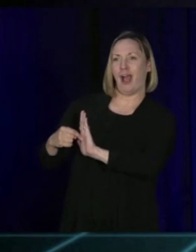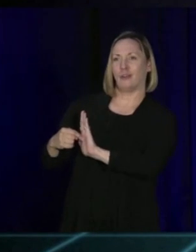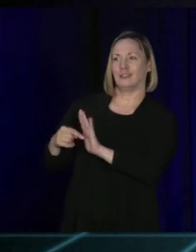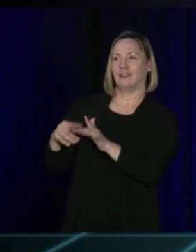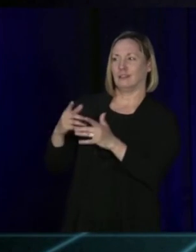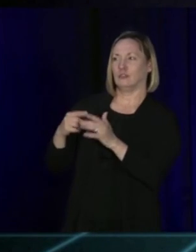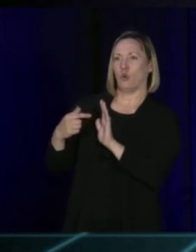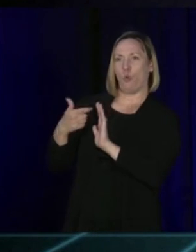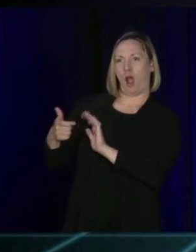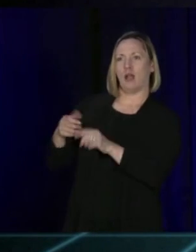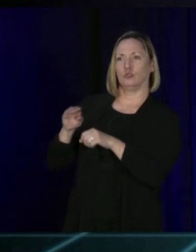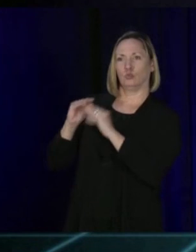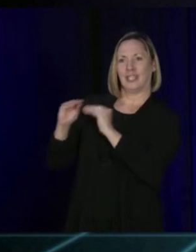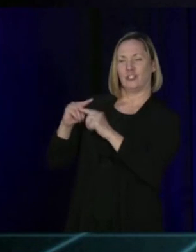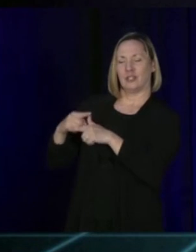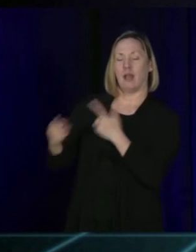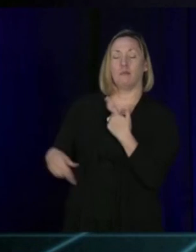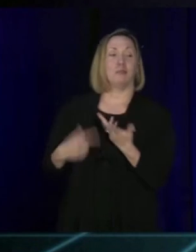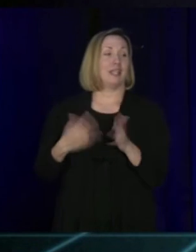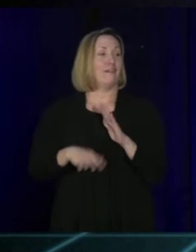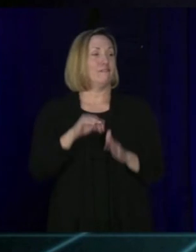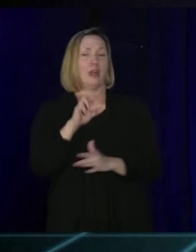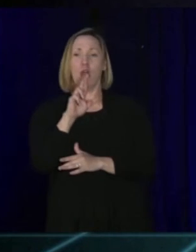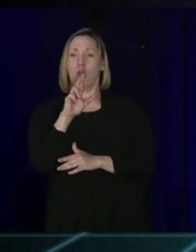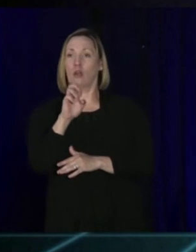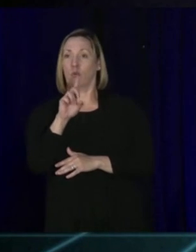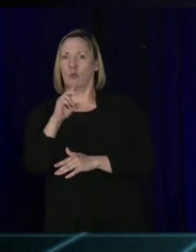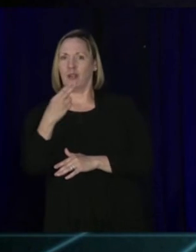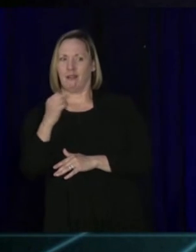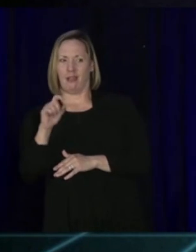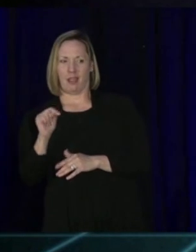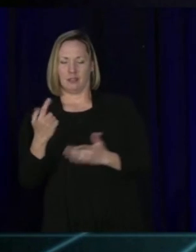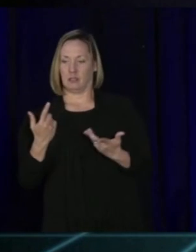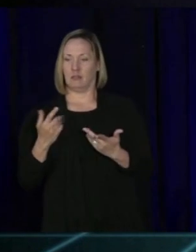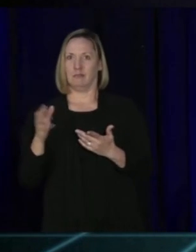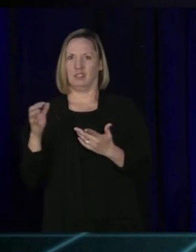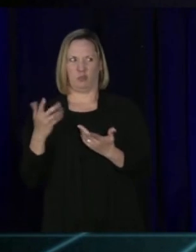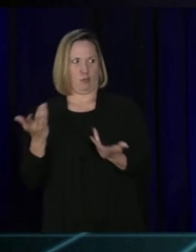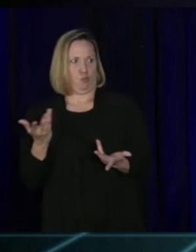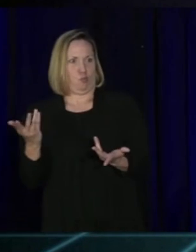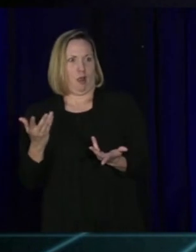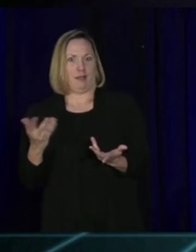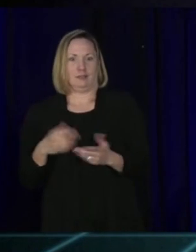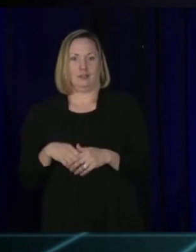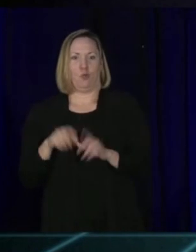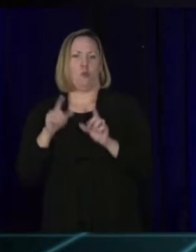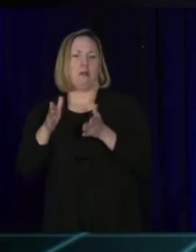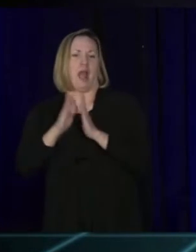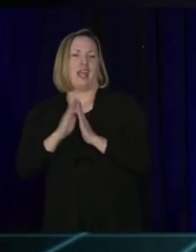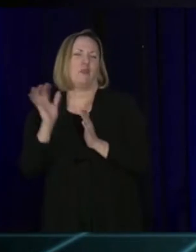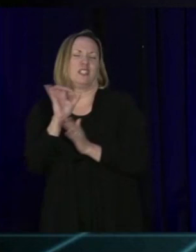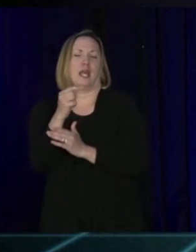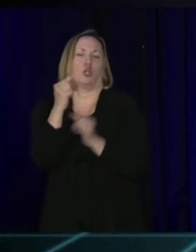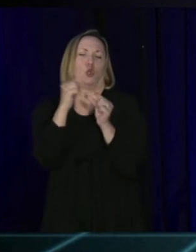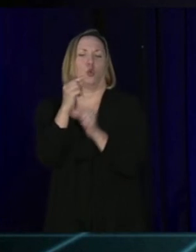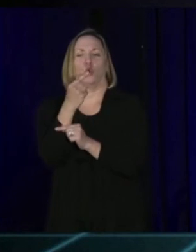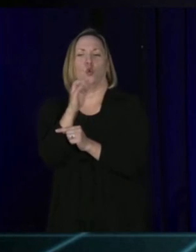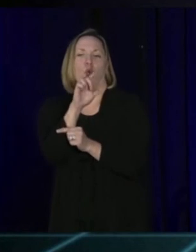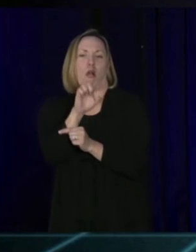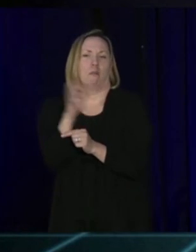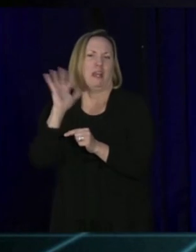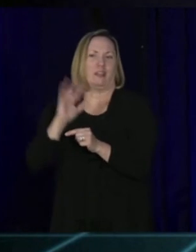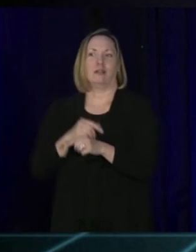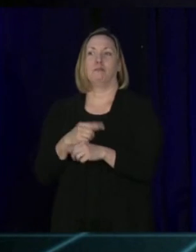they keep opening issues and asking questions. Because it was at Google at the time, let's go ask questions. Red Hat, what are you trying to do? And Red